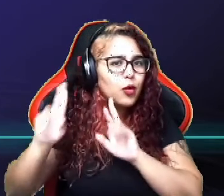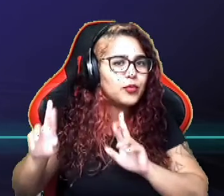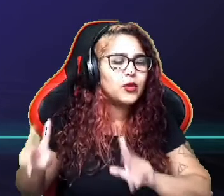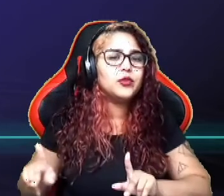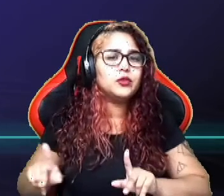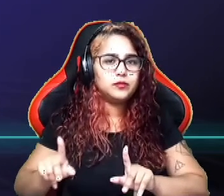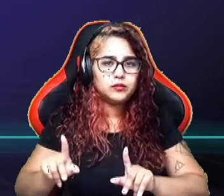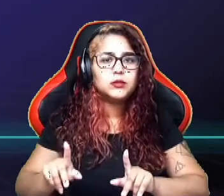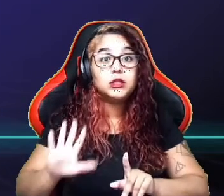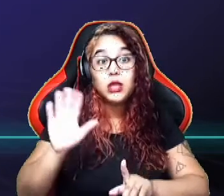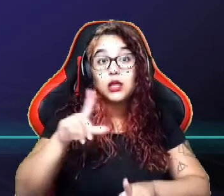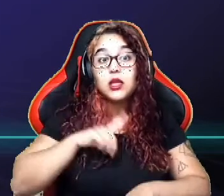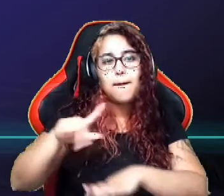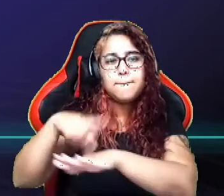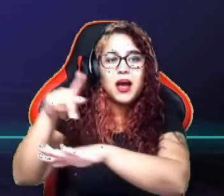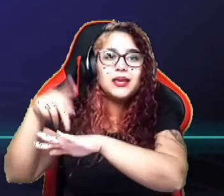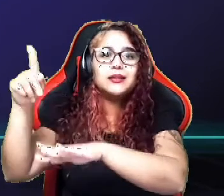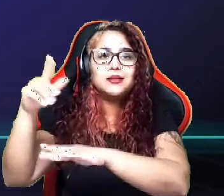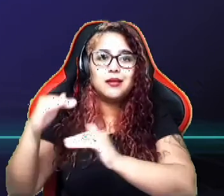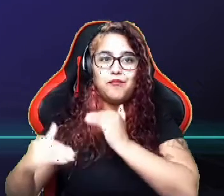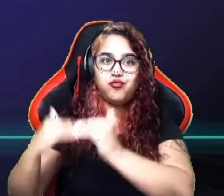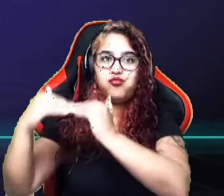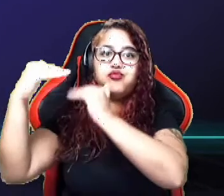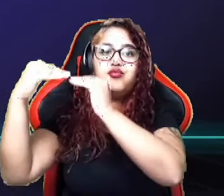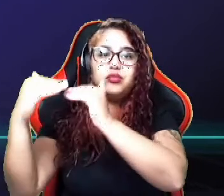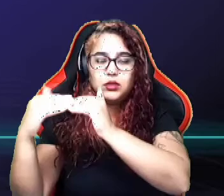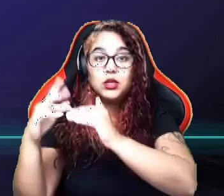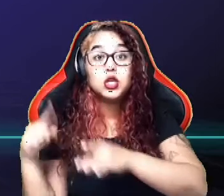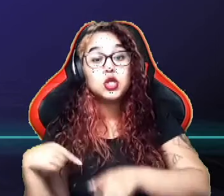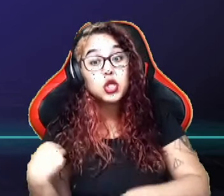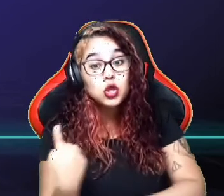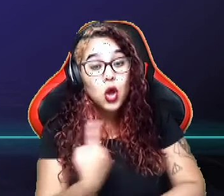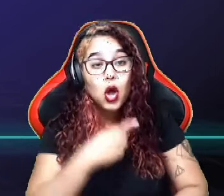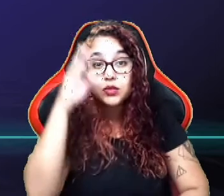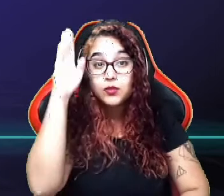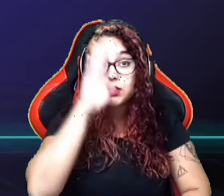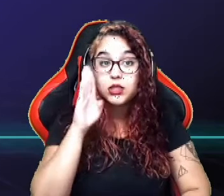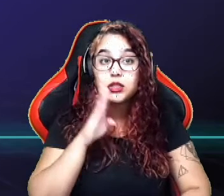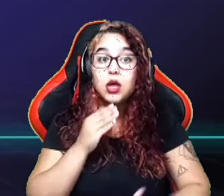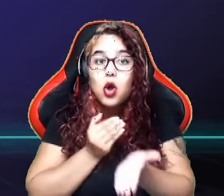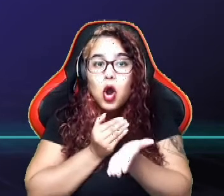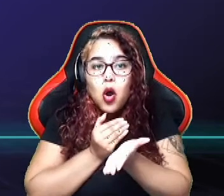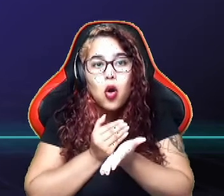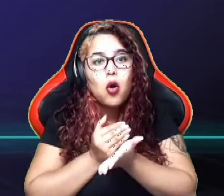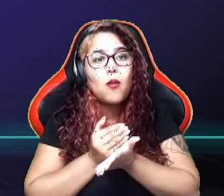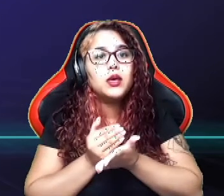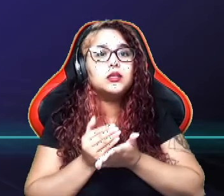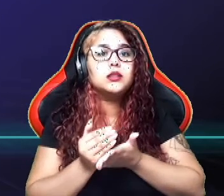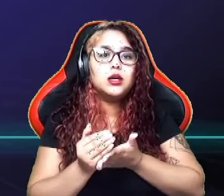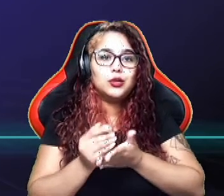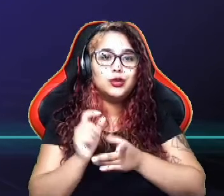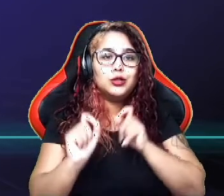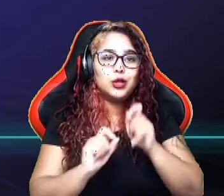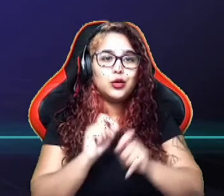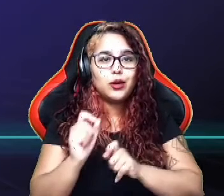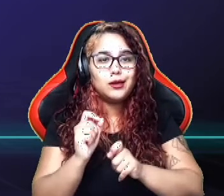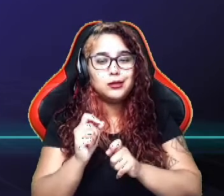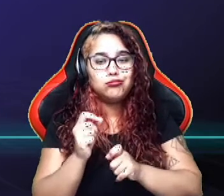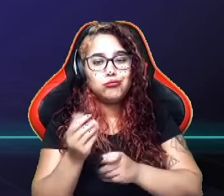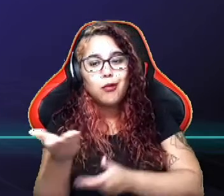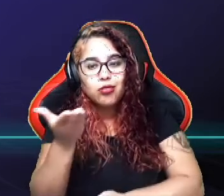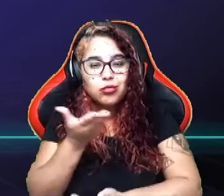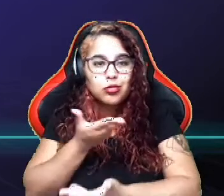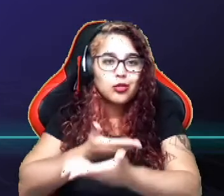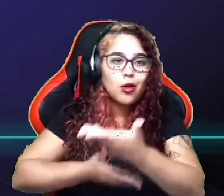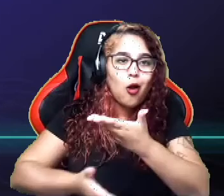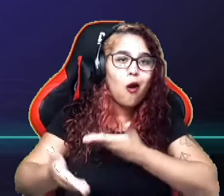Spain, and the UK. Some countries are a bit further down the road than we are, and we're going now into a phase